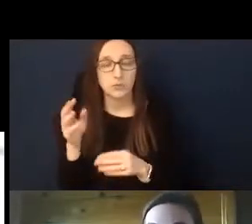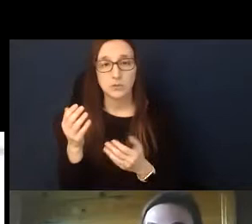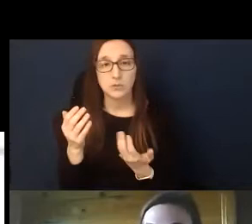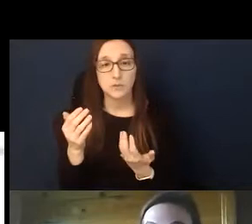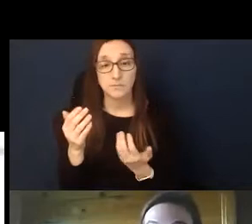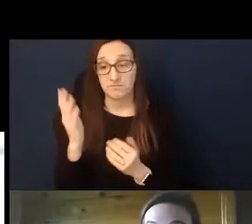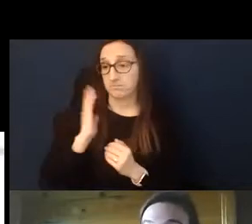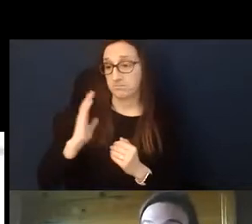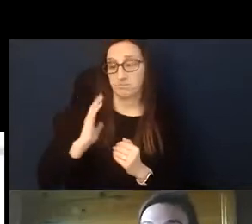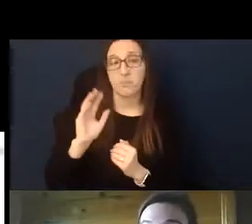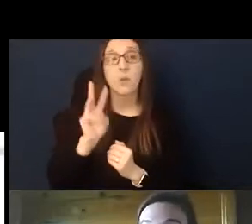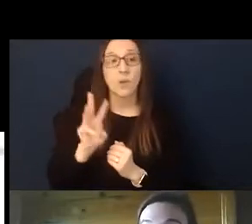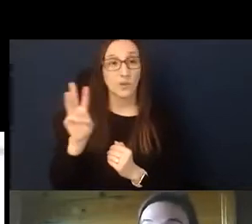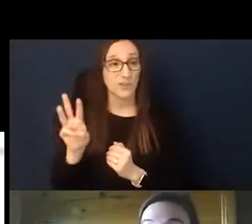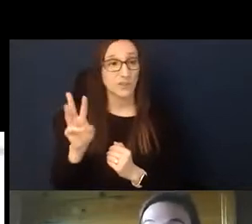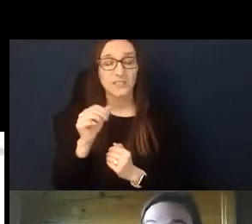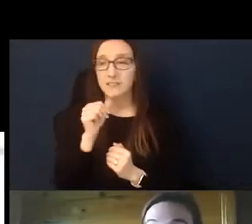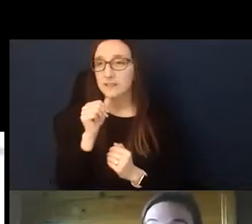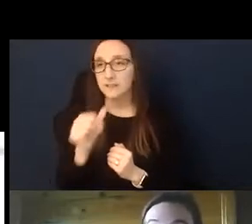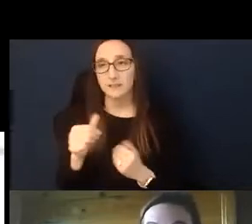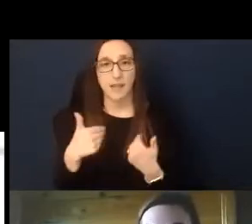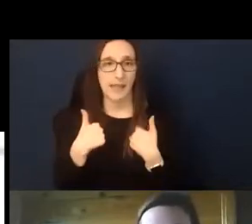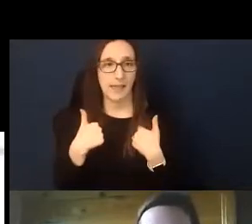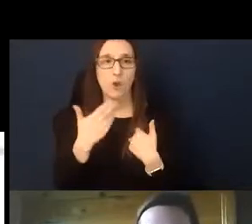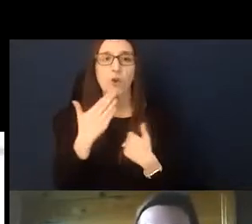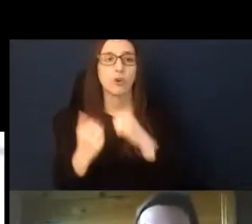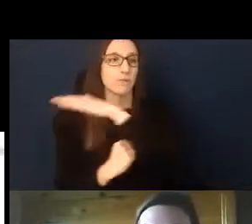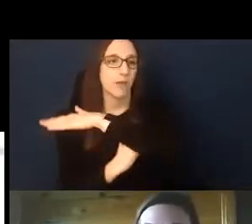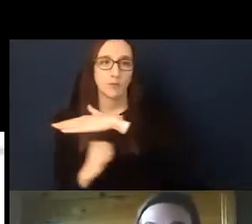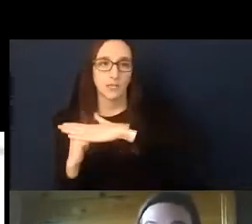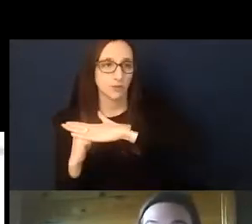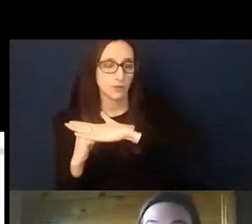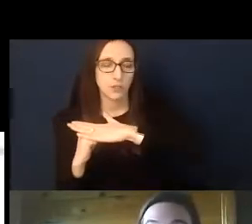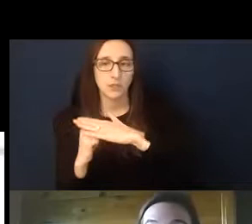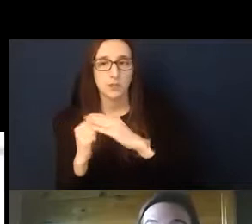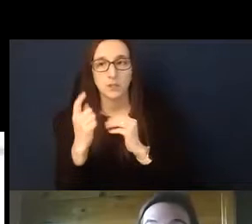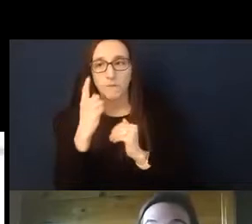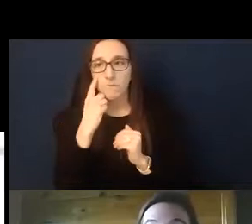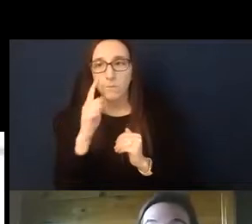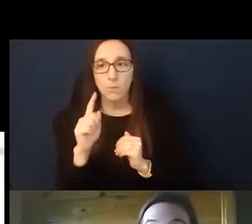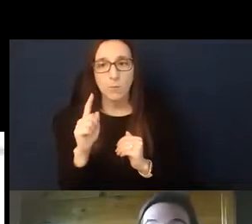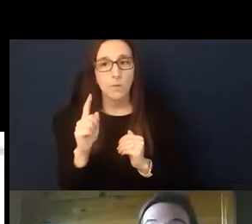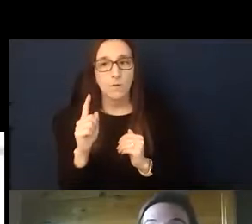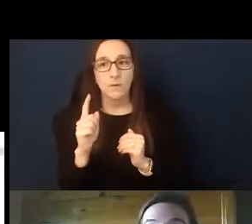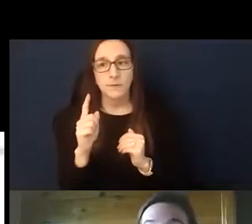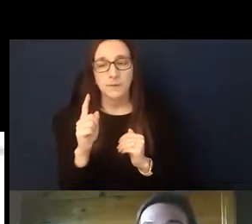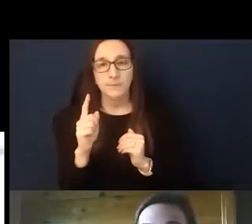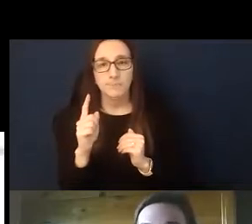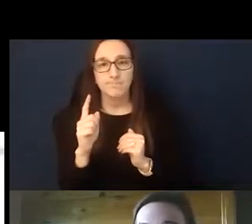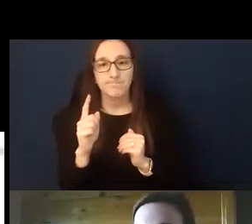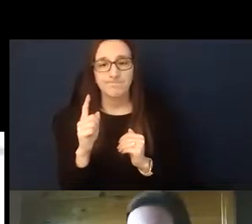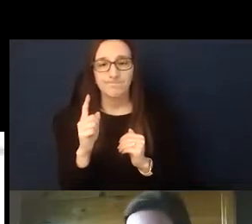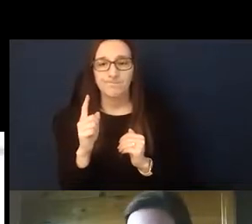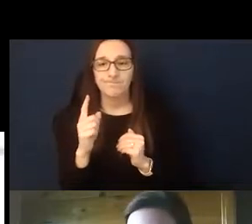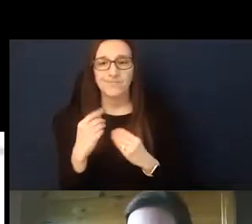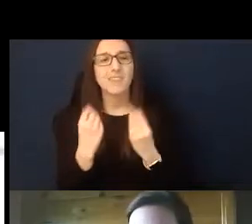Weight Watchers definitely did not have a good foundation to be projecting the